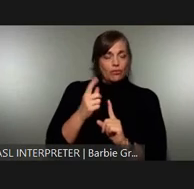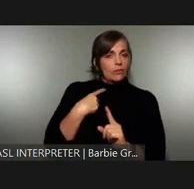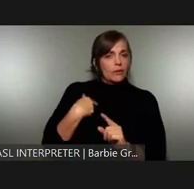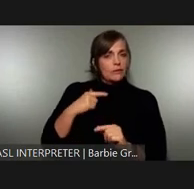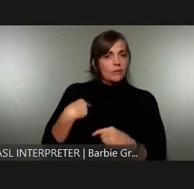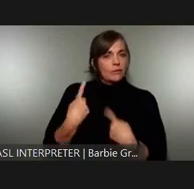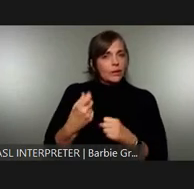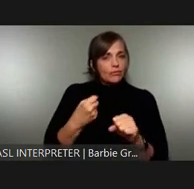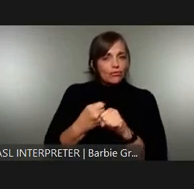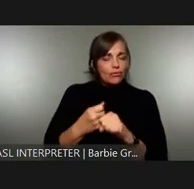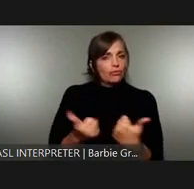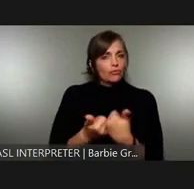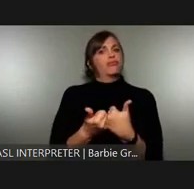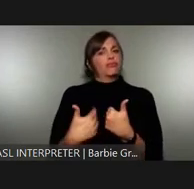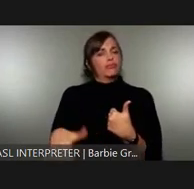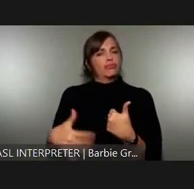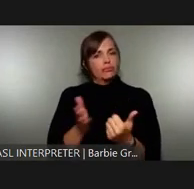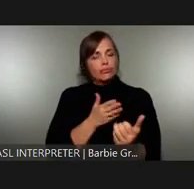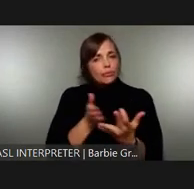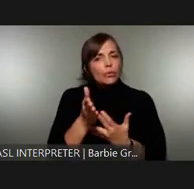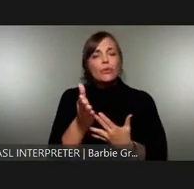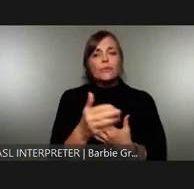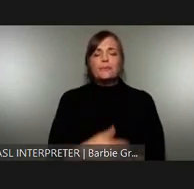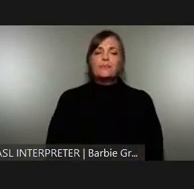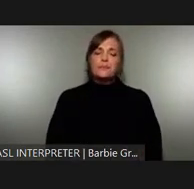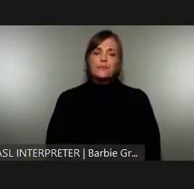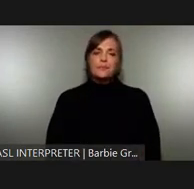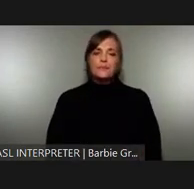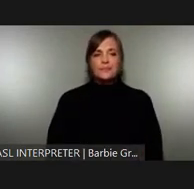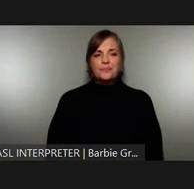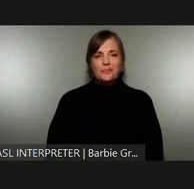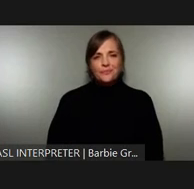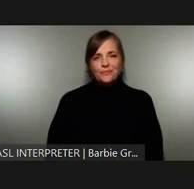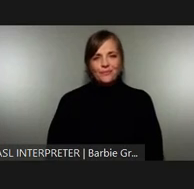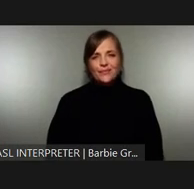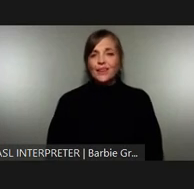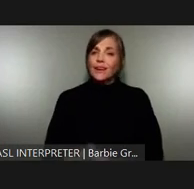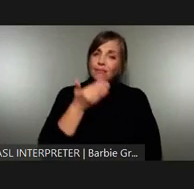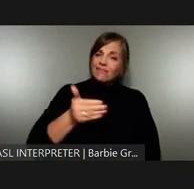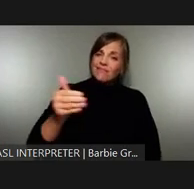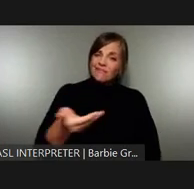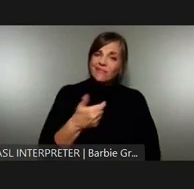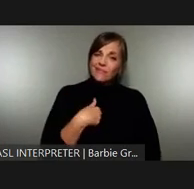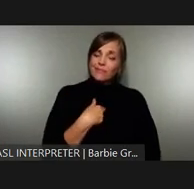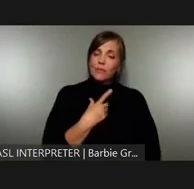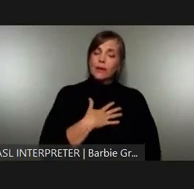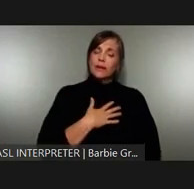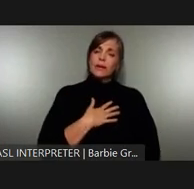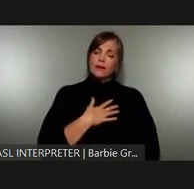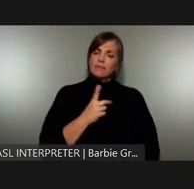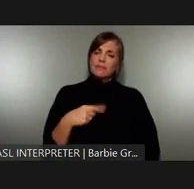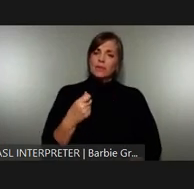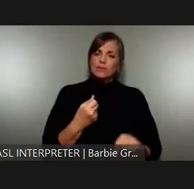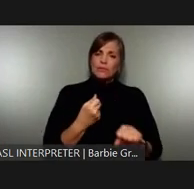year. Thanks for having me, and looking forward to sharing much of the work that we have done over a